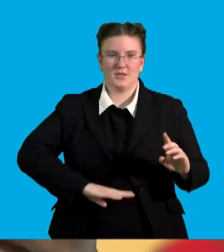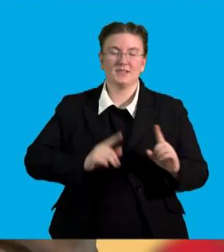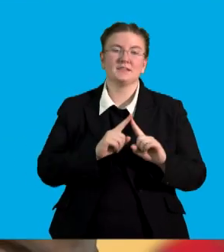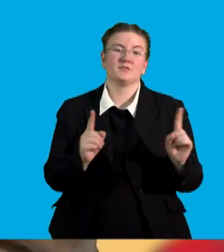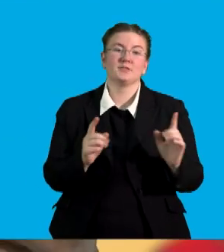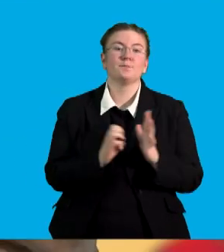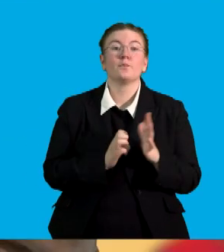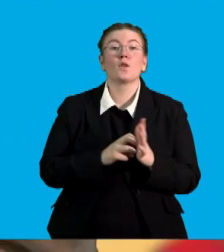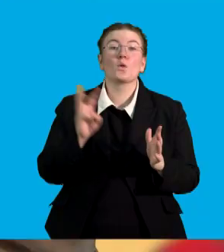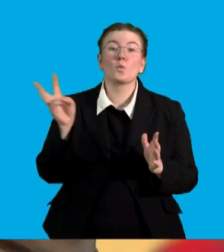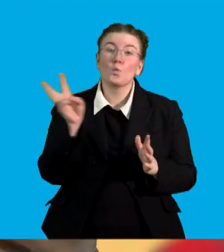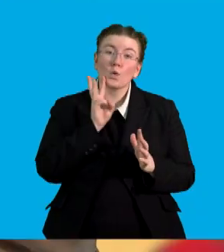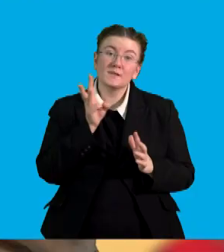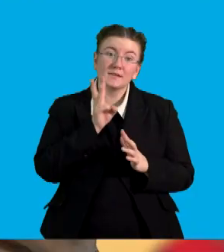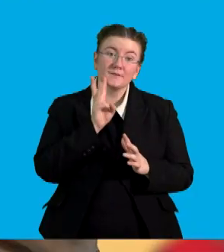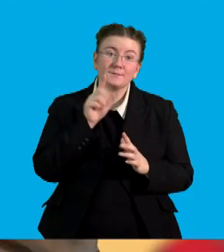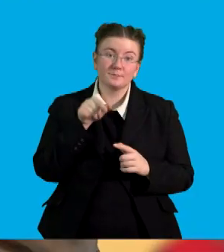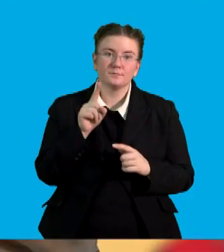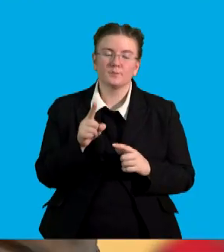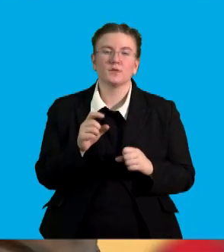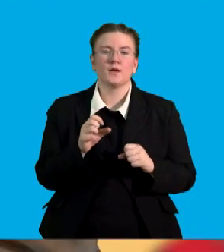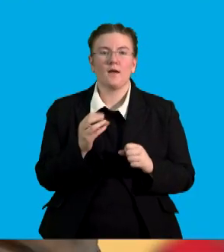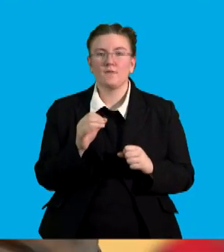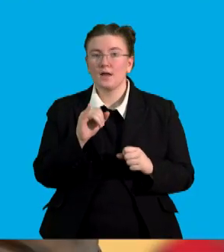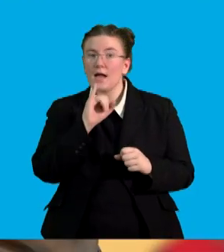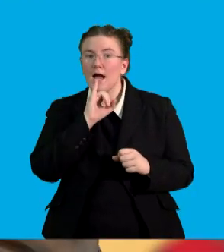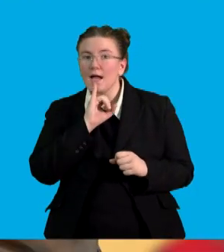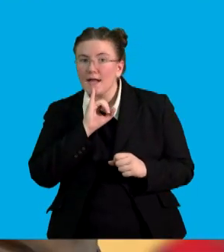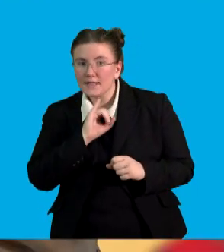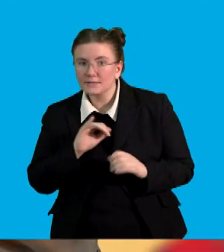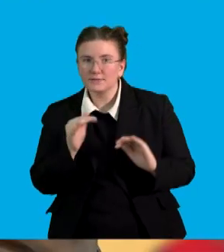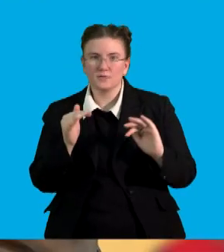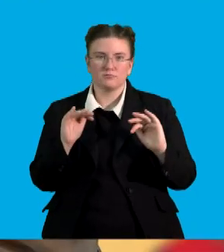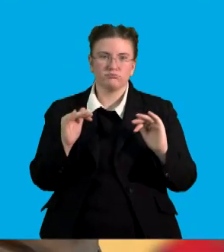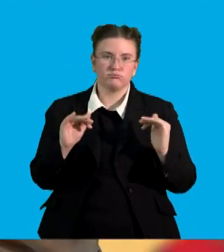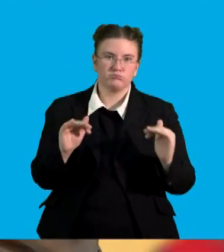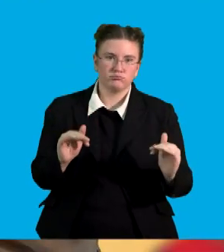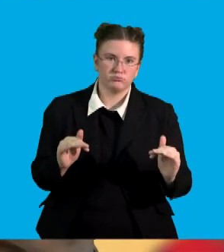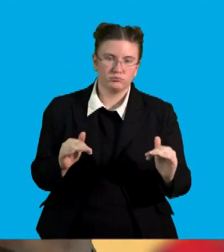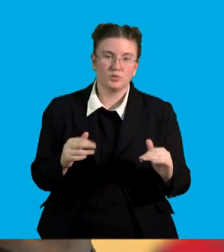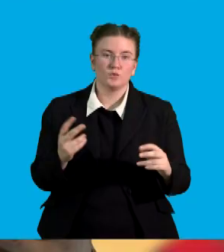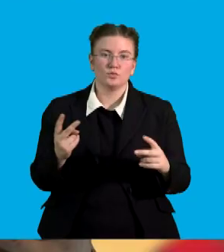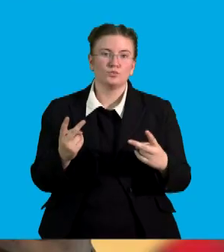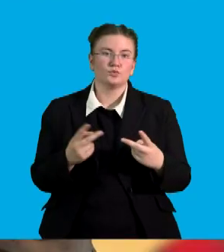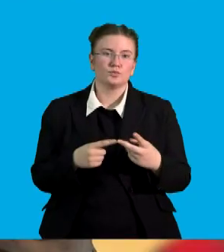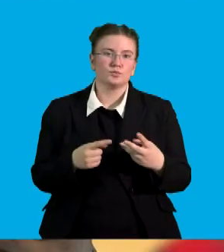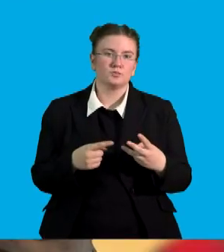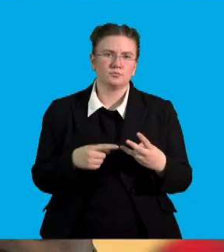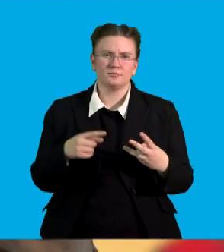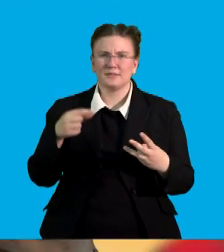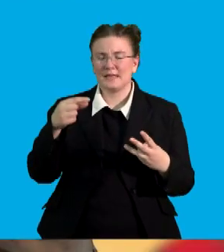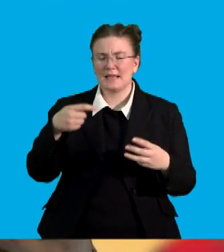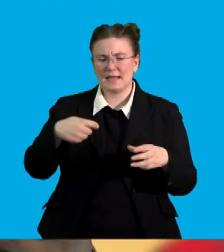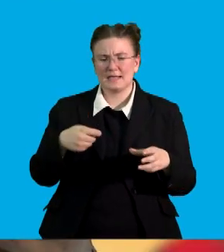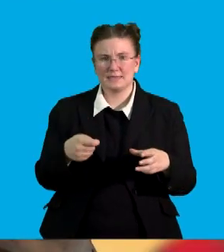water as an example, the H2O, it needs to be in a solid state, it needs to be in a liquid state, and also needs to be in a gaseous state.